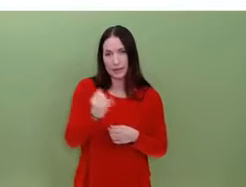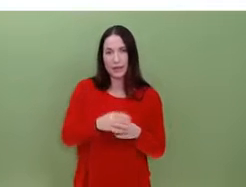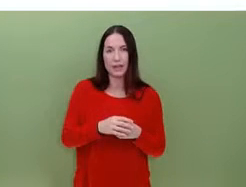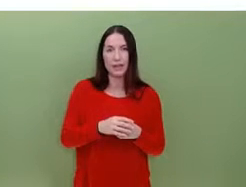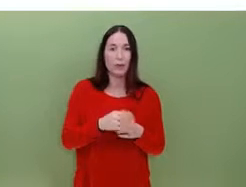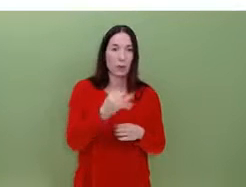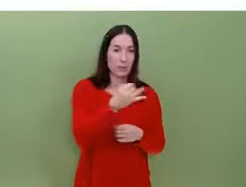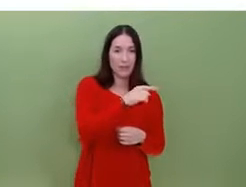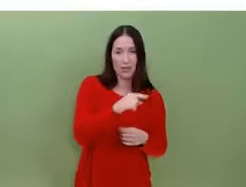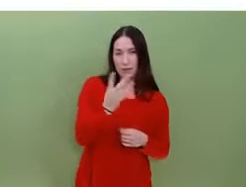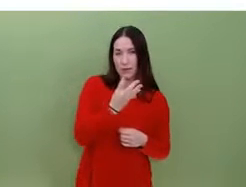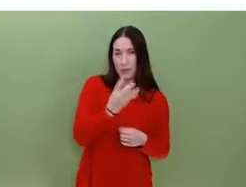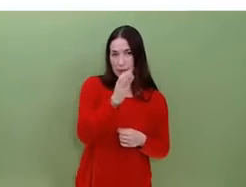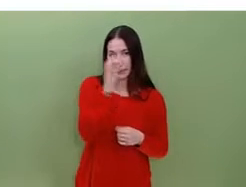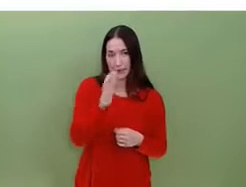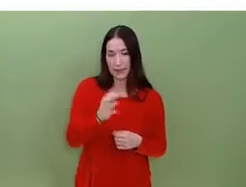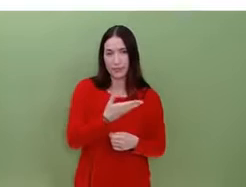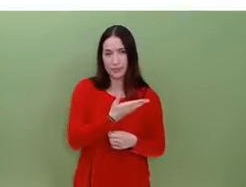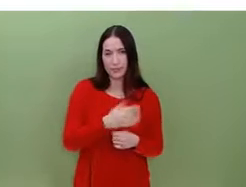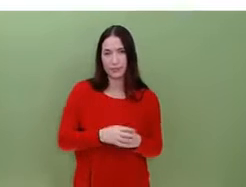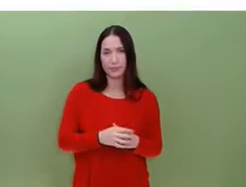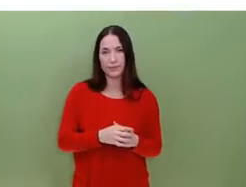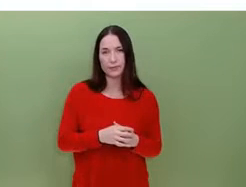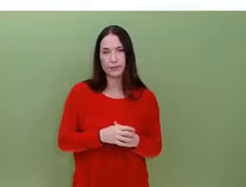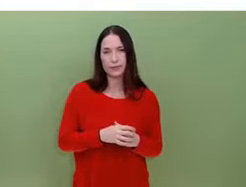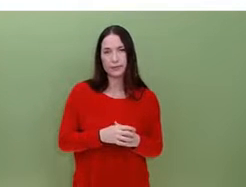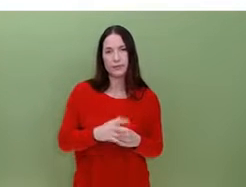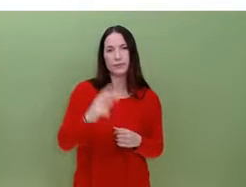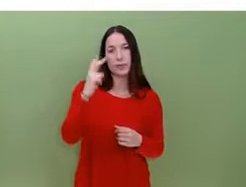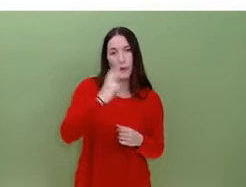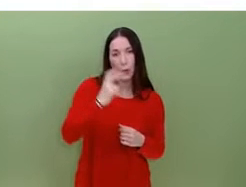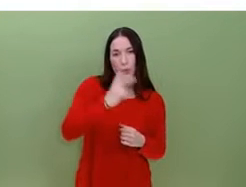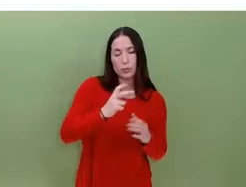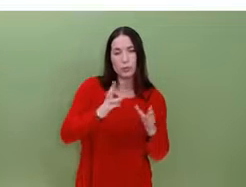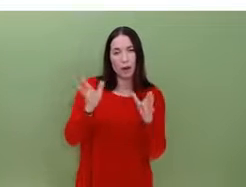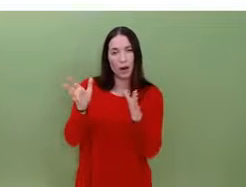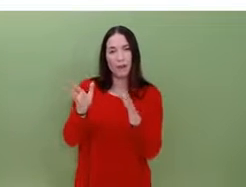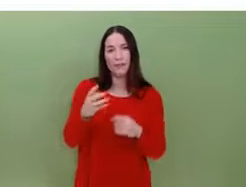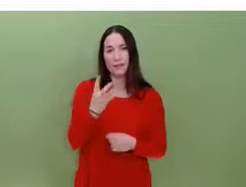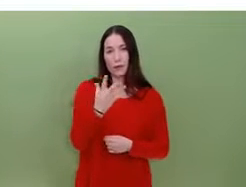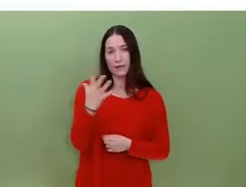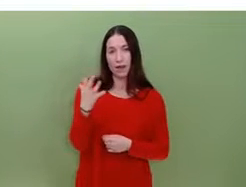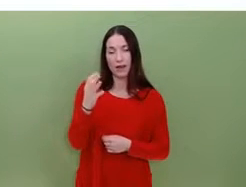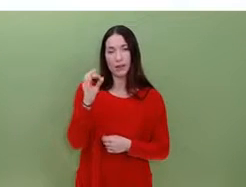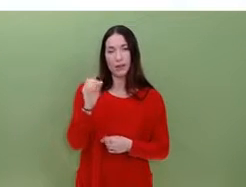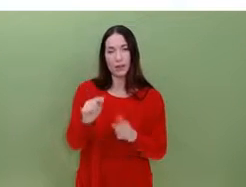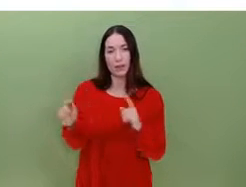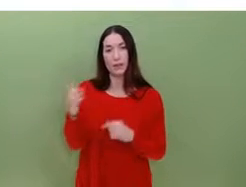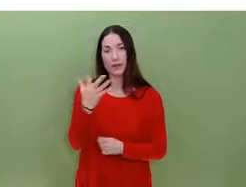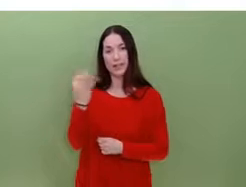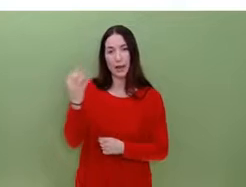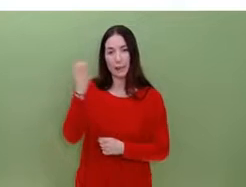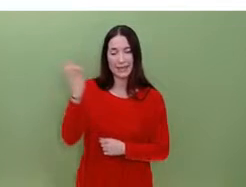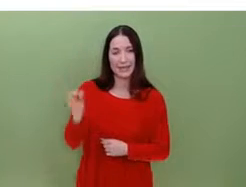or near enough. And in the older age group, it's gone from 45 to 58%.